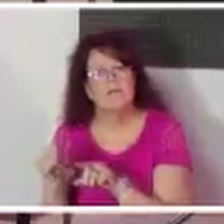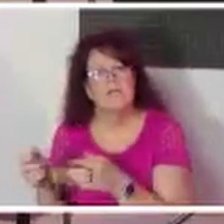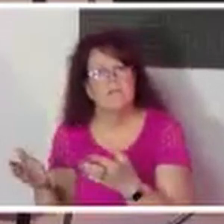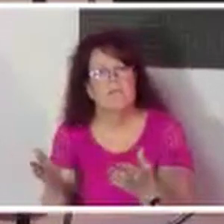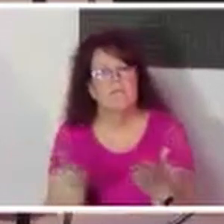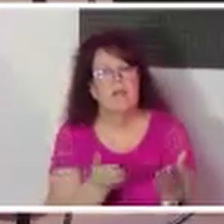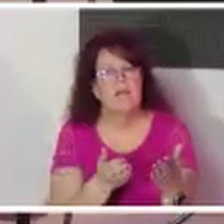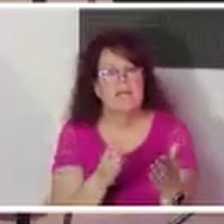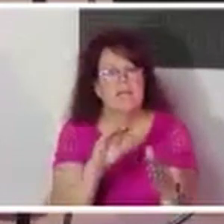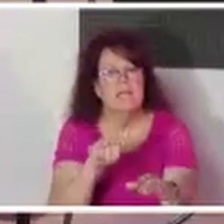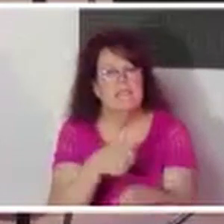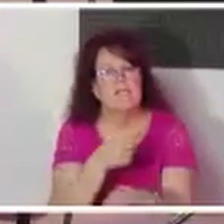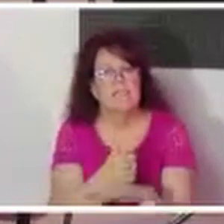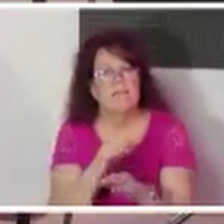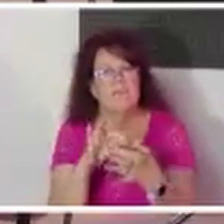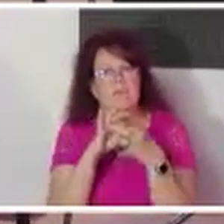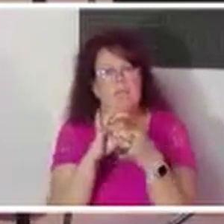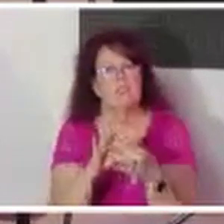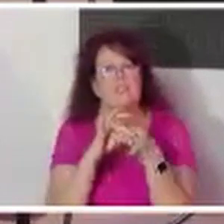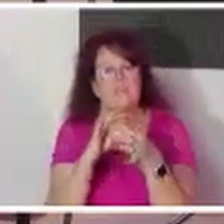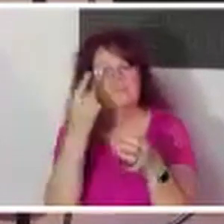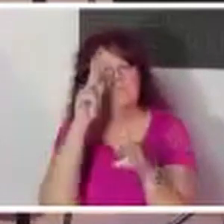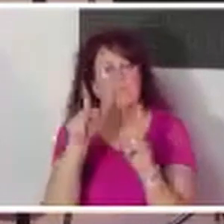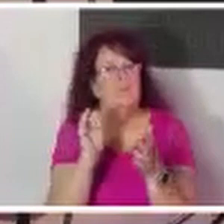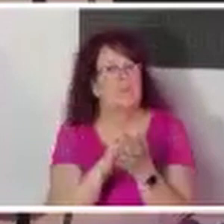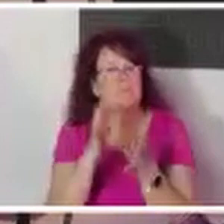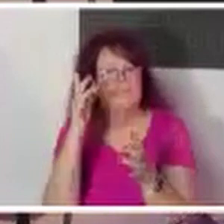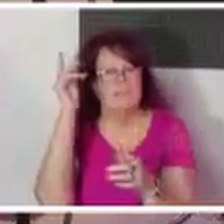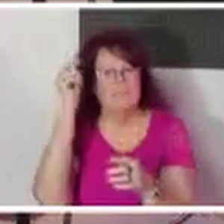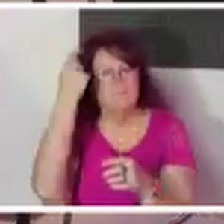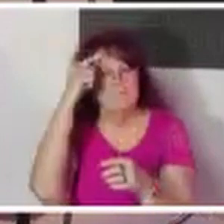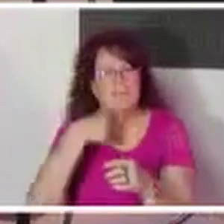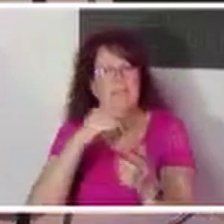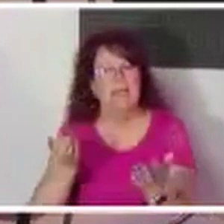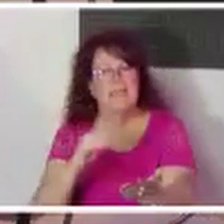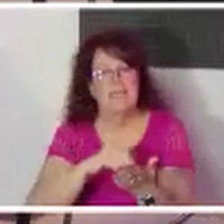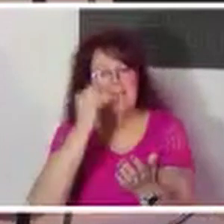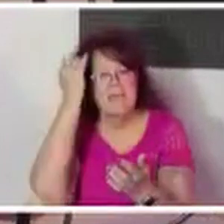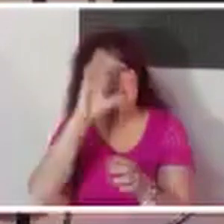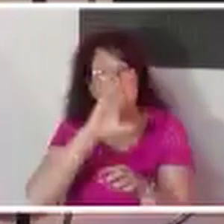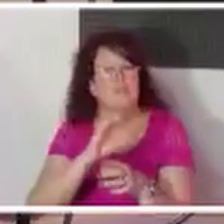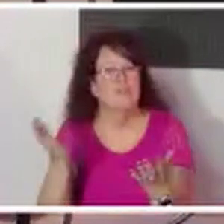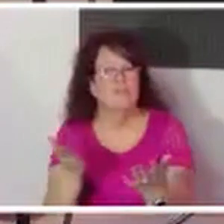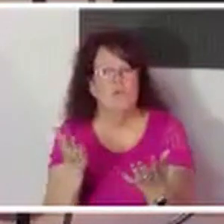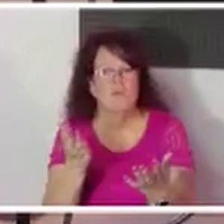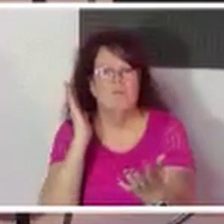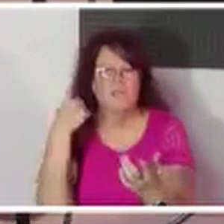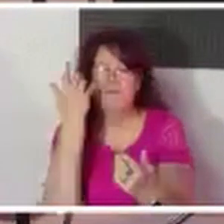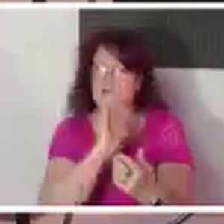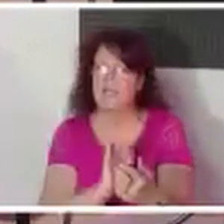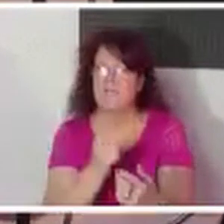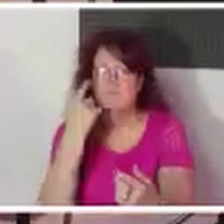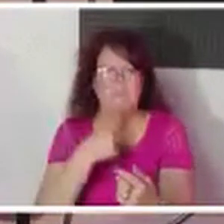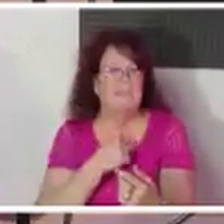relationships around people. And for me, that was such a testament, again, to the idea of the church and what that looked like. And really for me, in